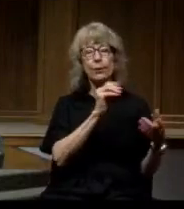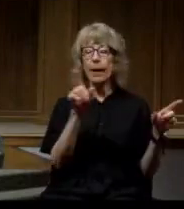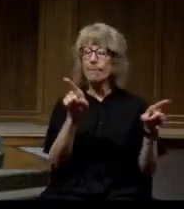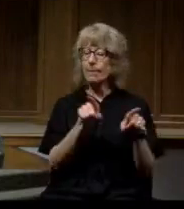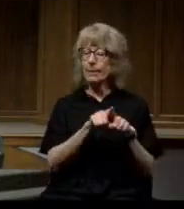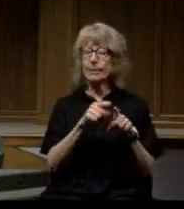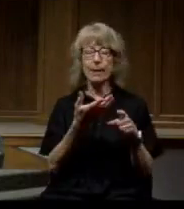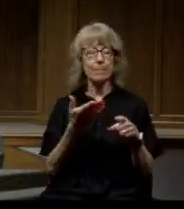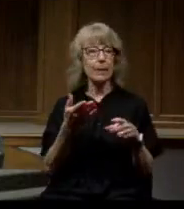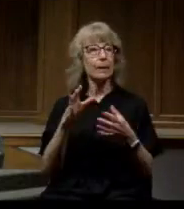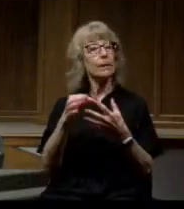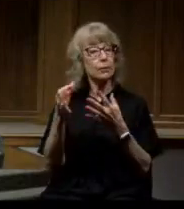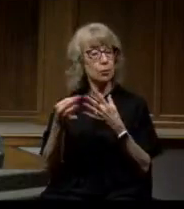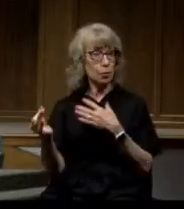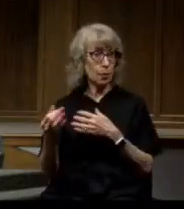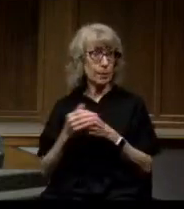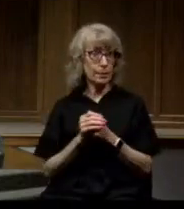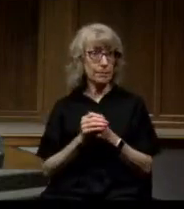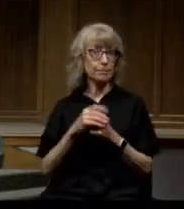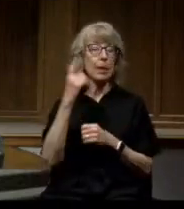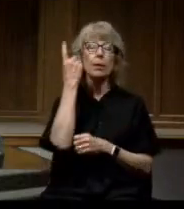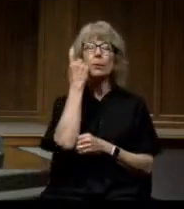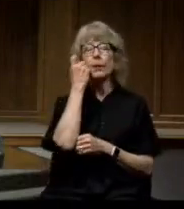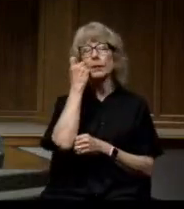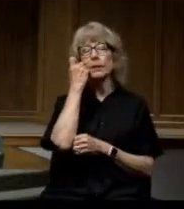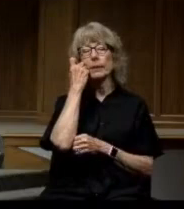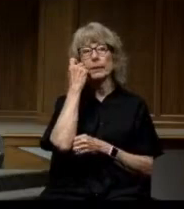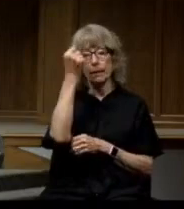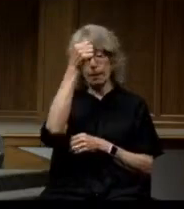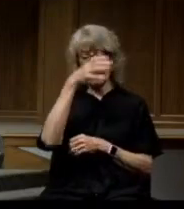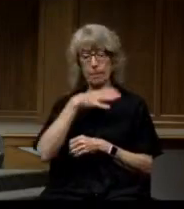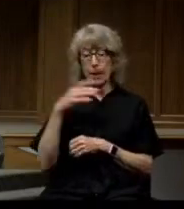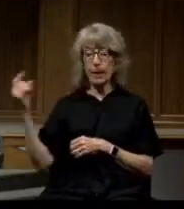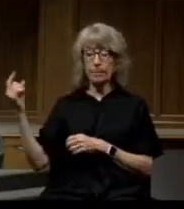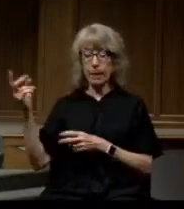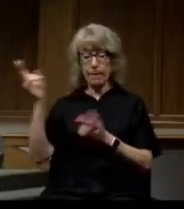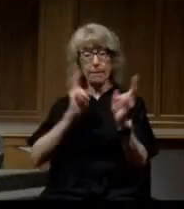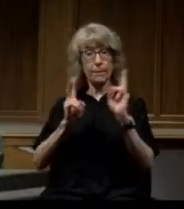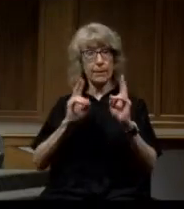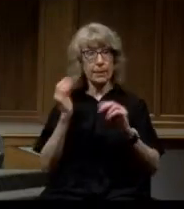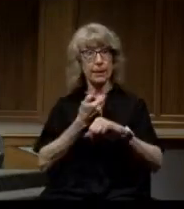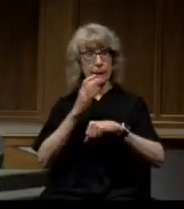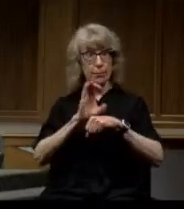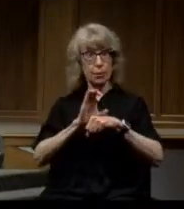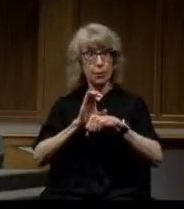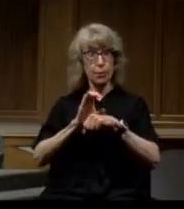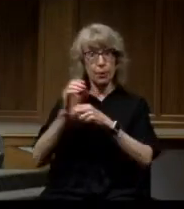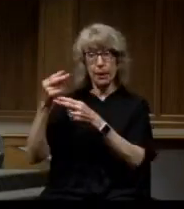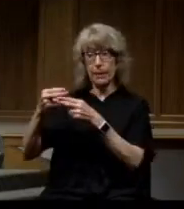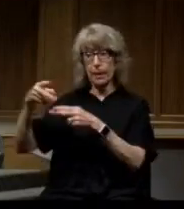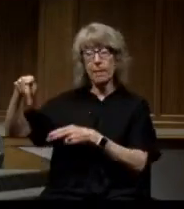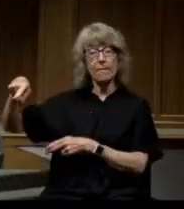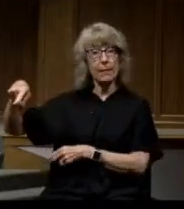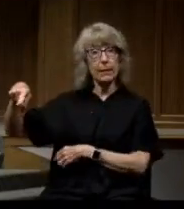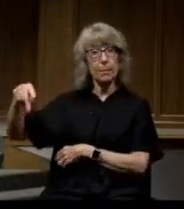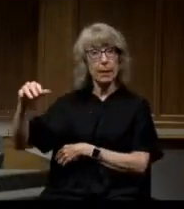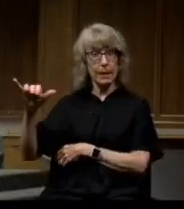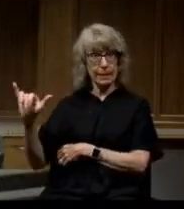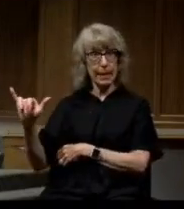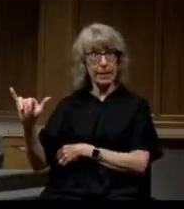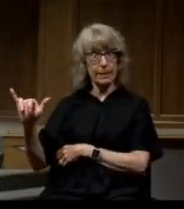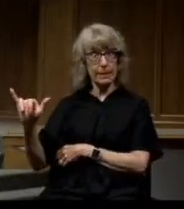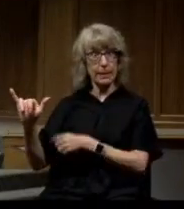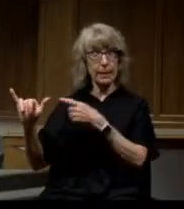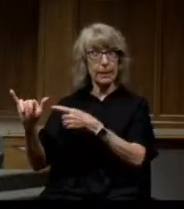One of the things that Philip Yancey said when he was here a few weeks ago that I kept thinking about was, he said, I'd like to write a book